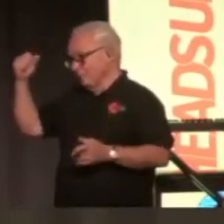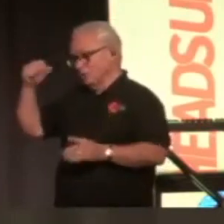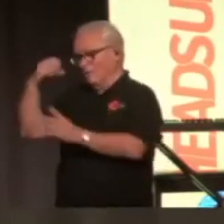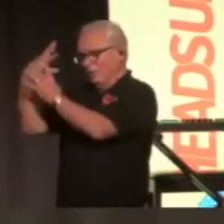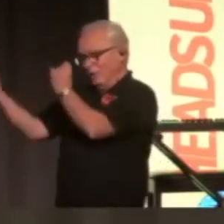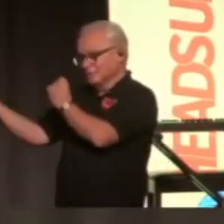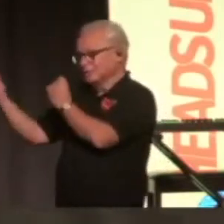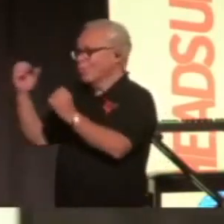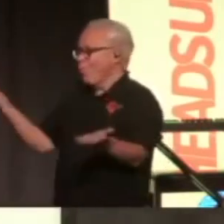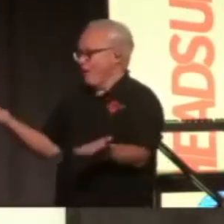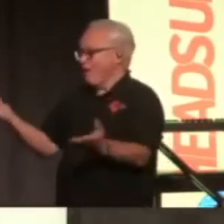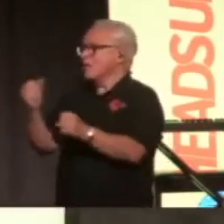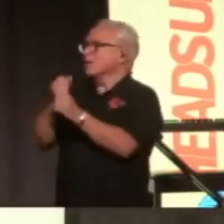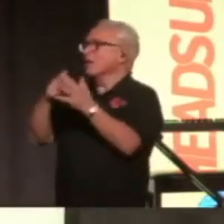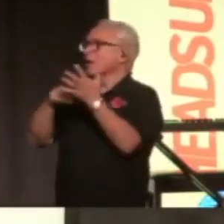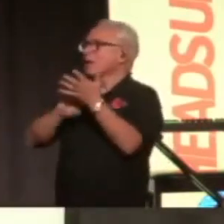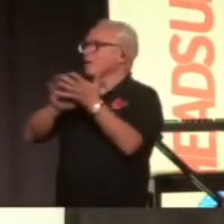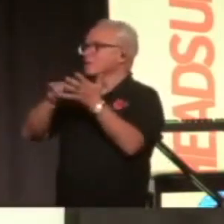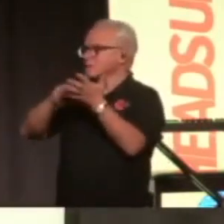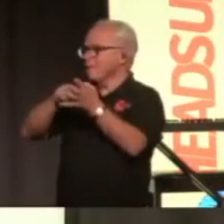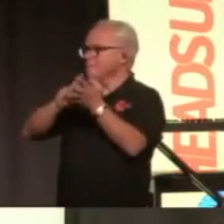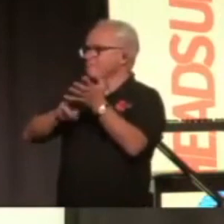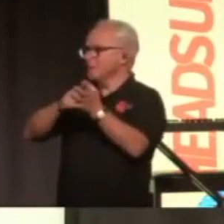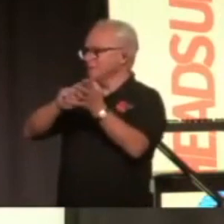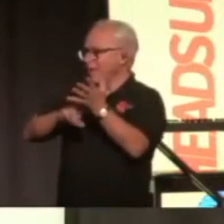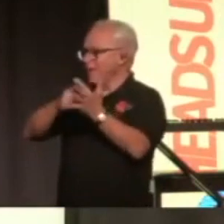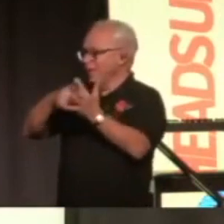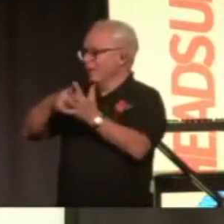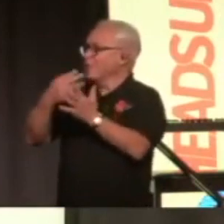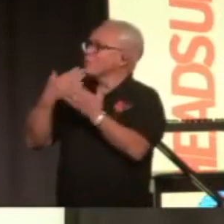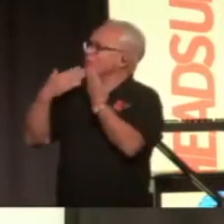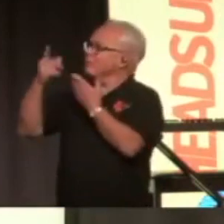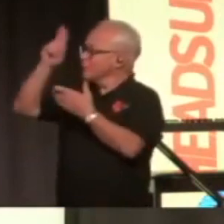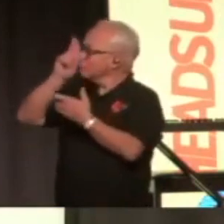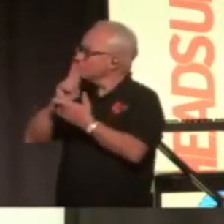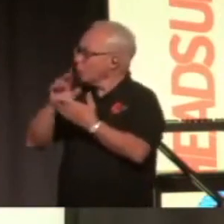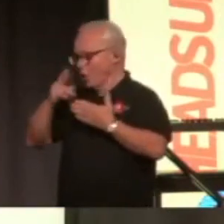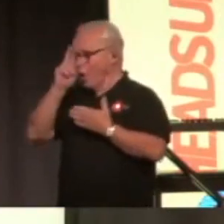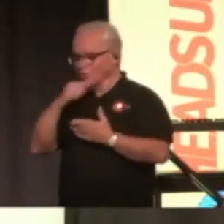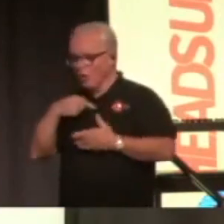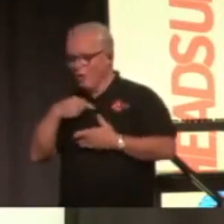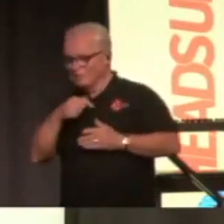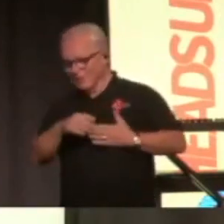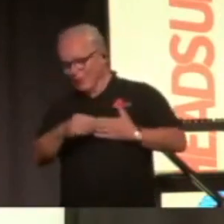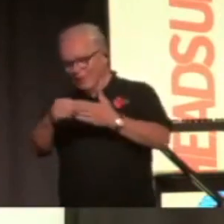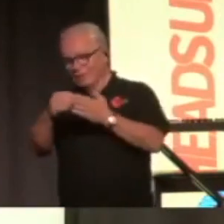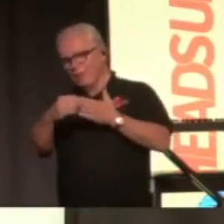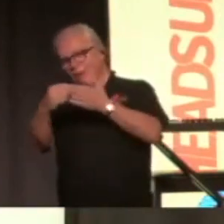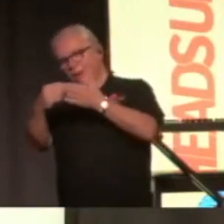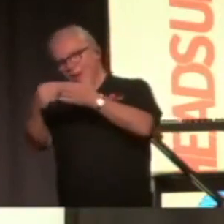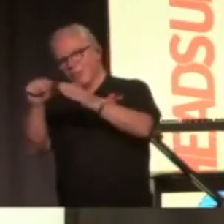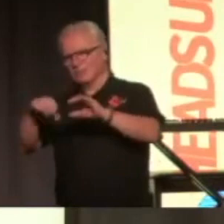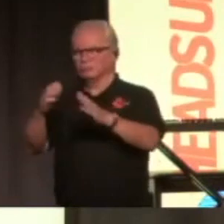Gethsemane. Father, we thank you for the privilege and the honor to lead this great house.